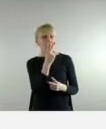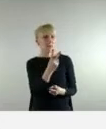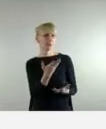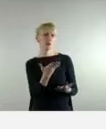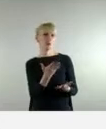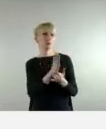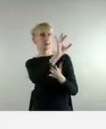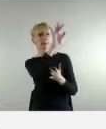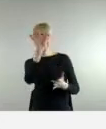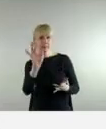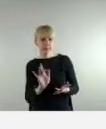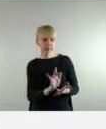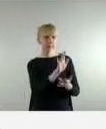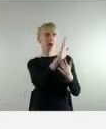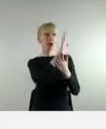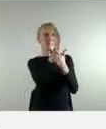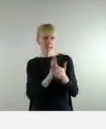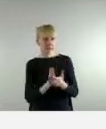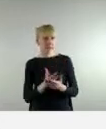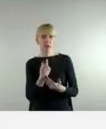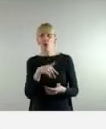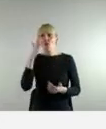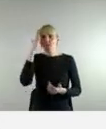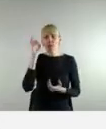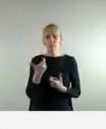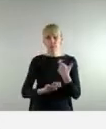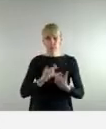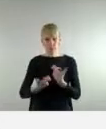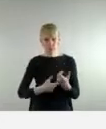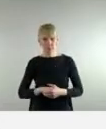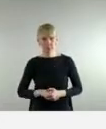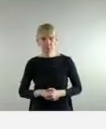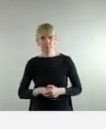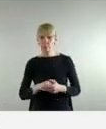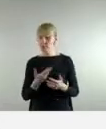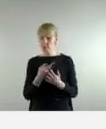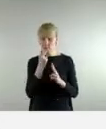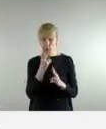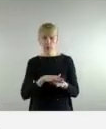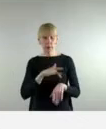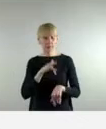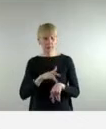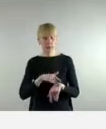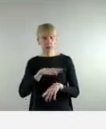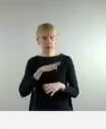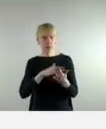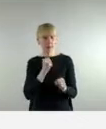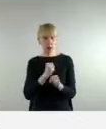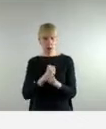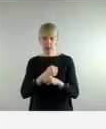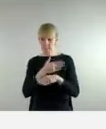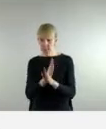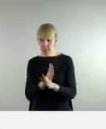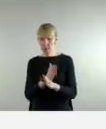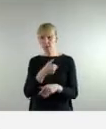from the cross-sectorial working group. The best strategy on the upper right to